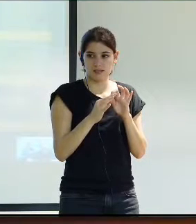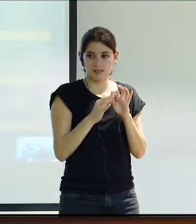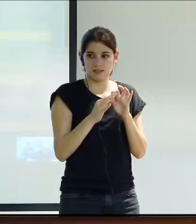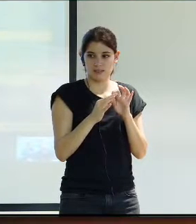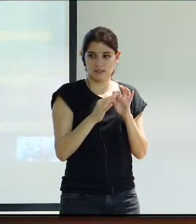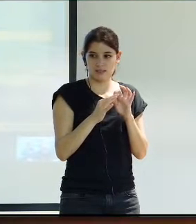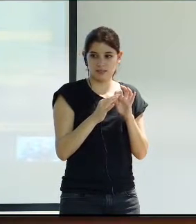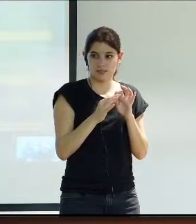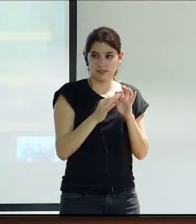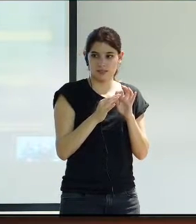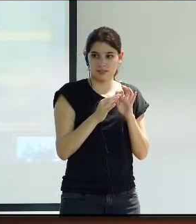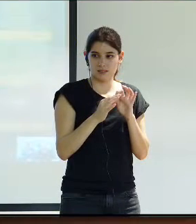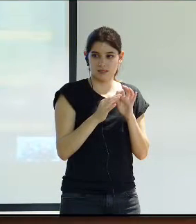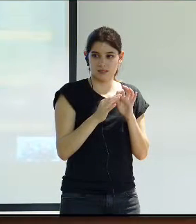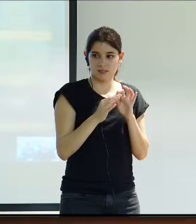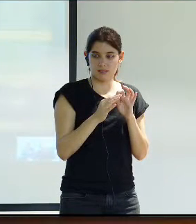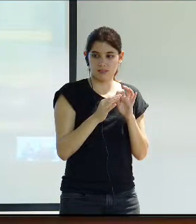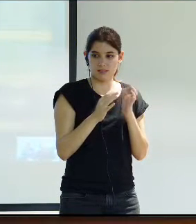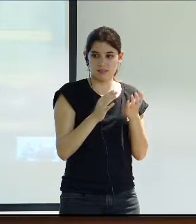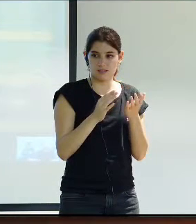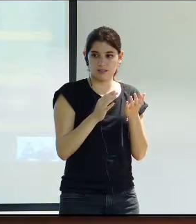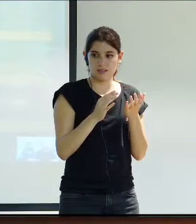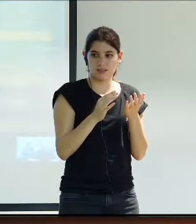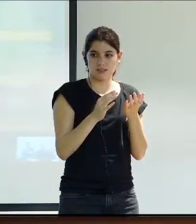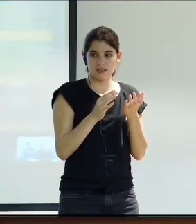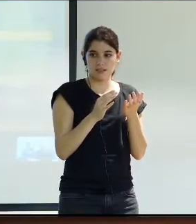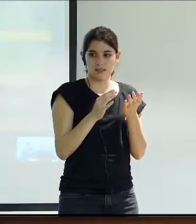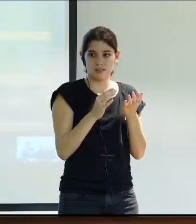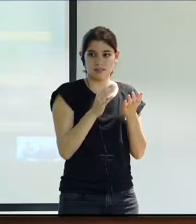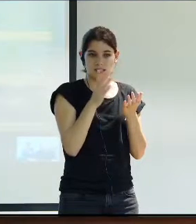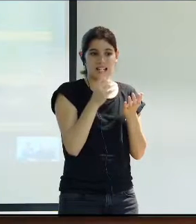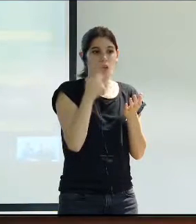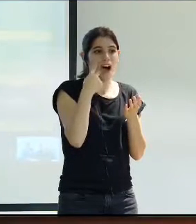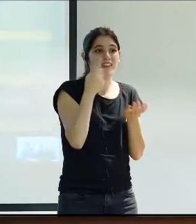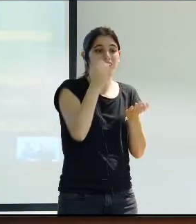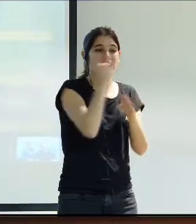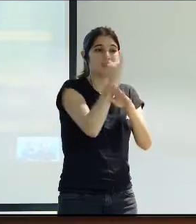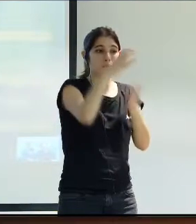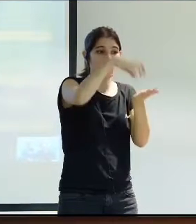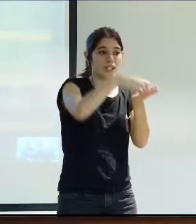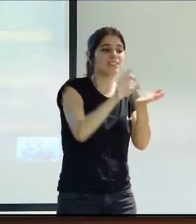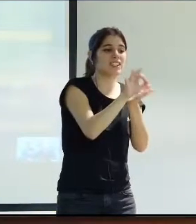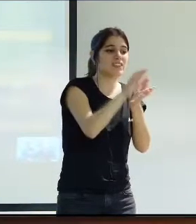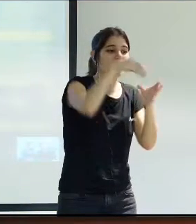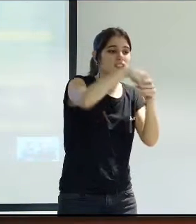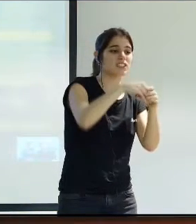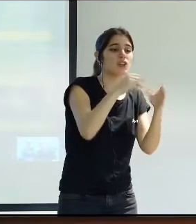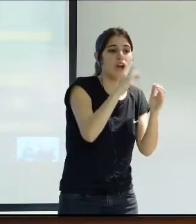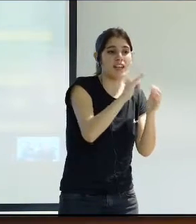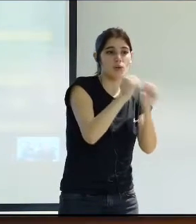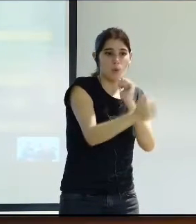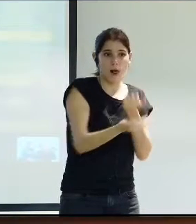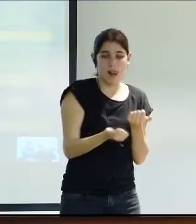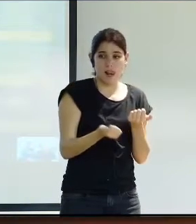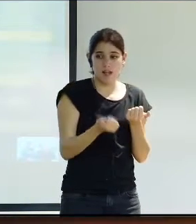institutional in their setup. So if you are not allowed to control those that